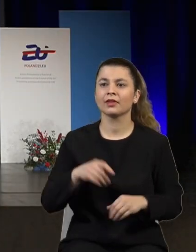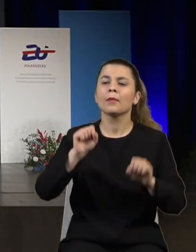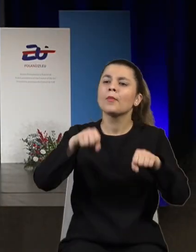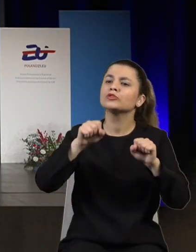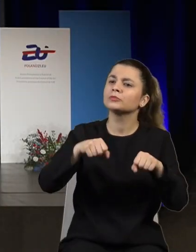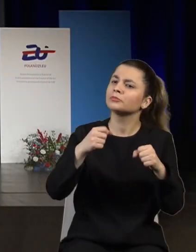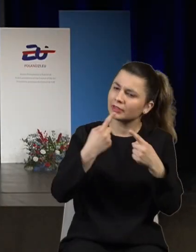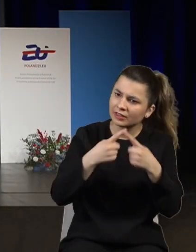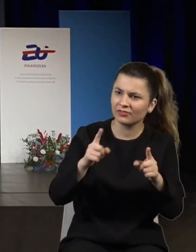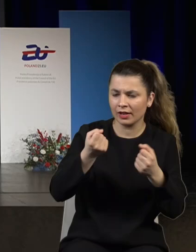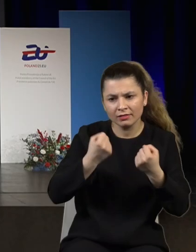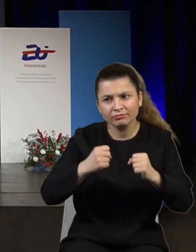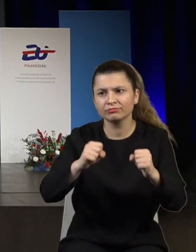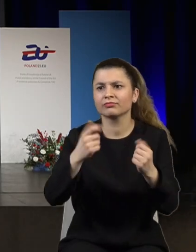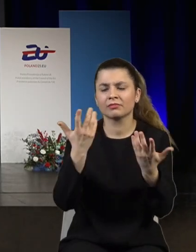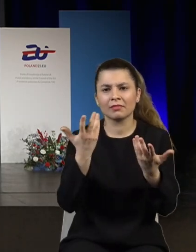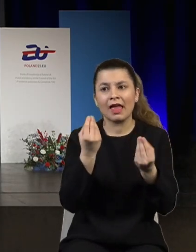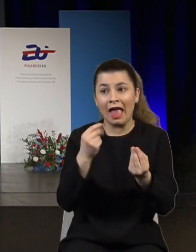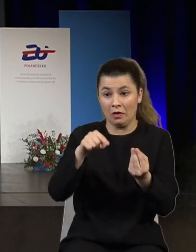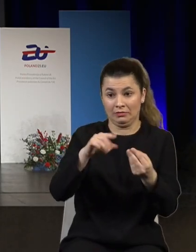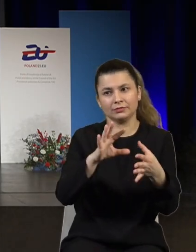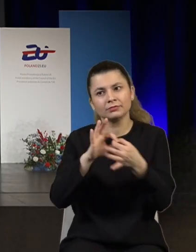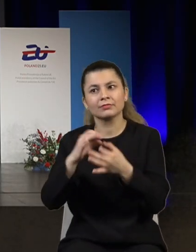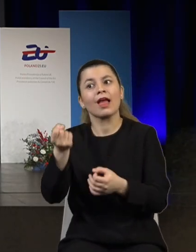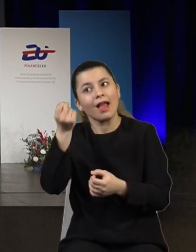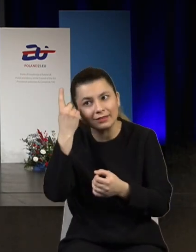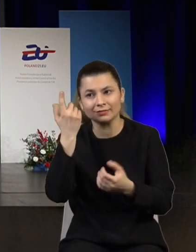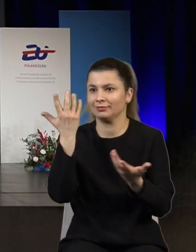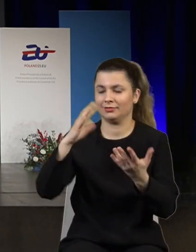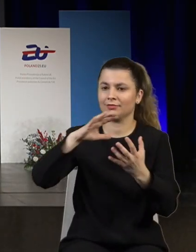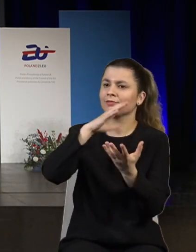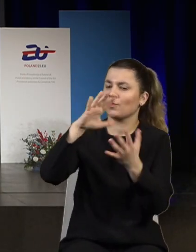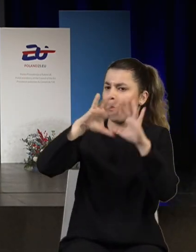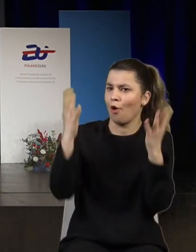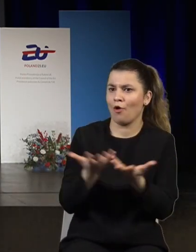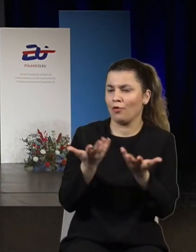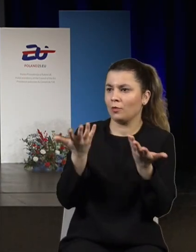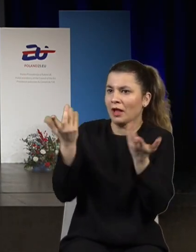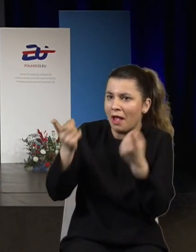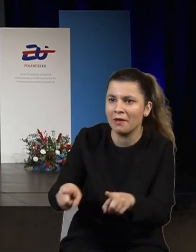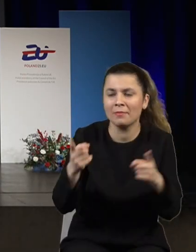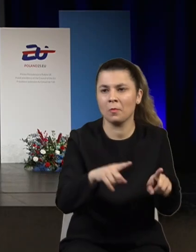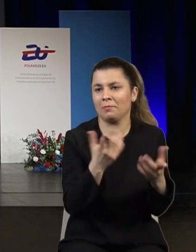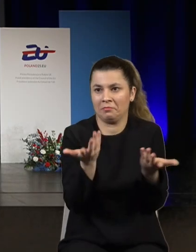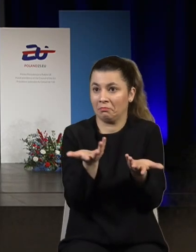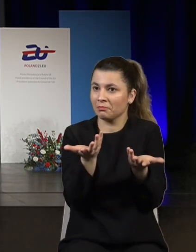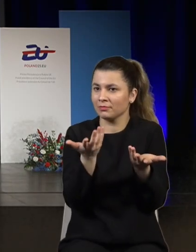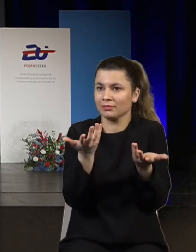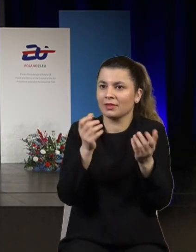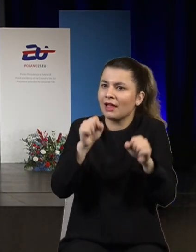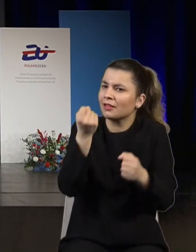view of the military side? Okay. Yes,